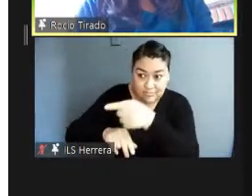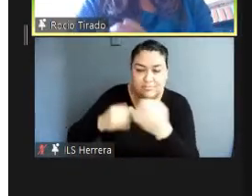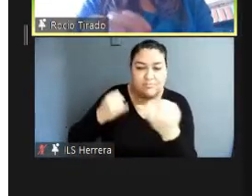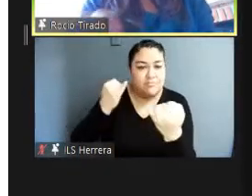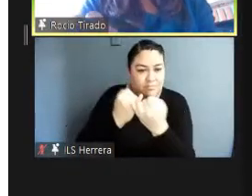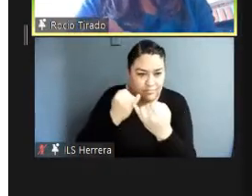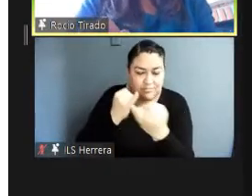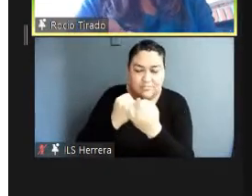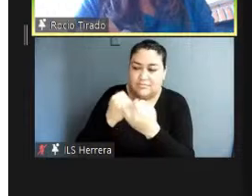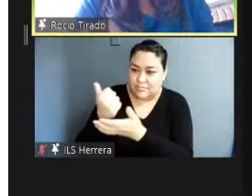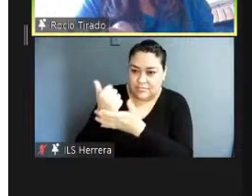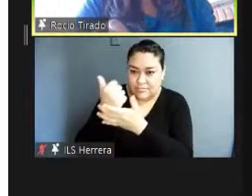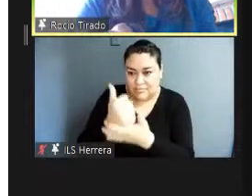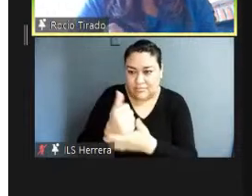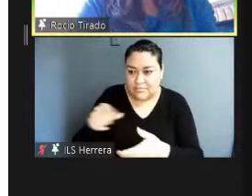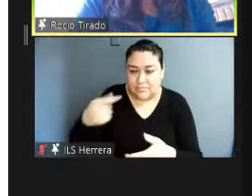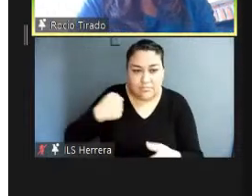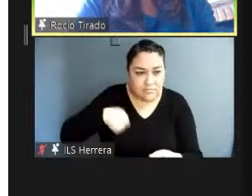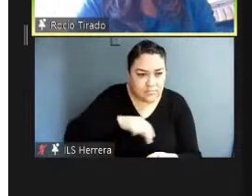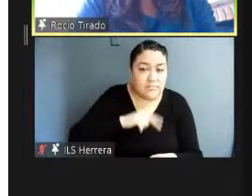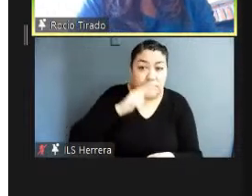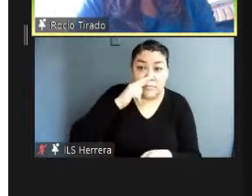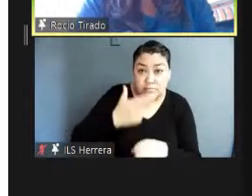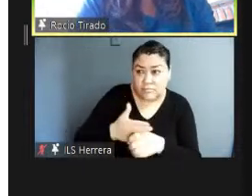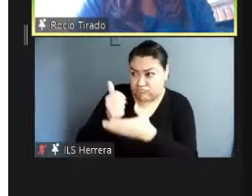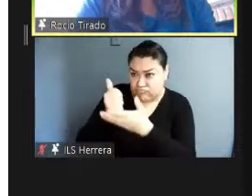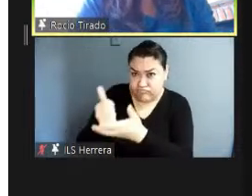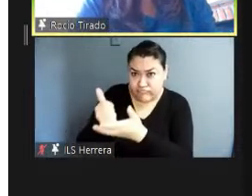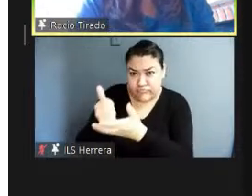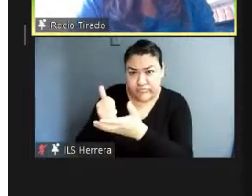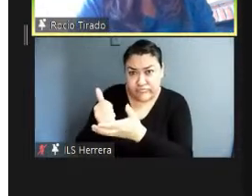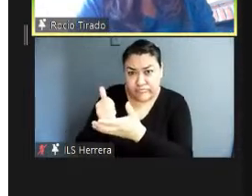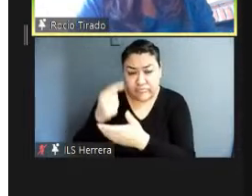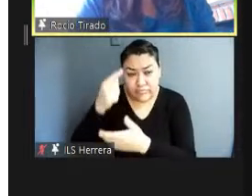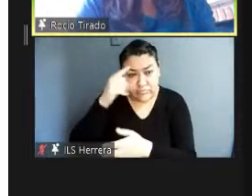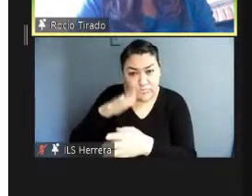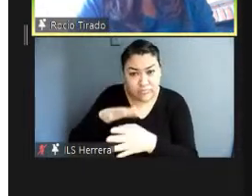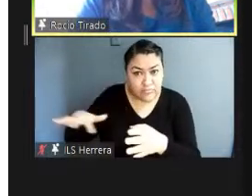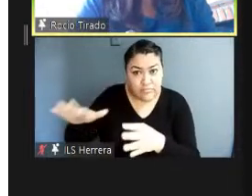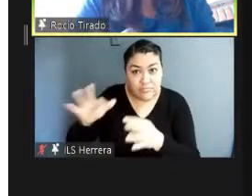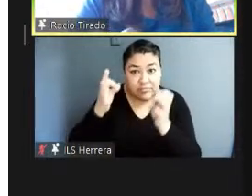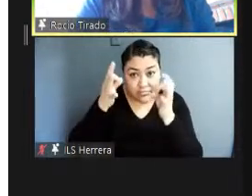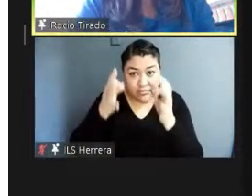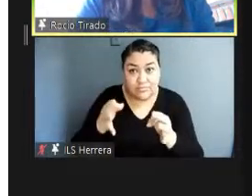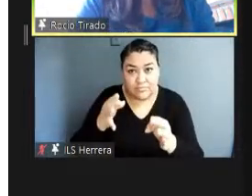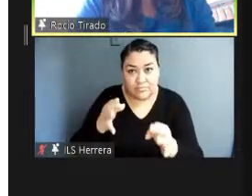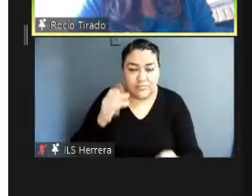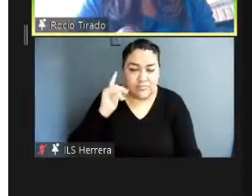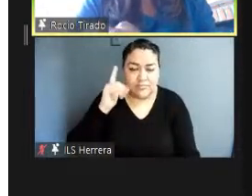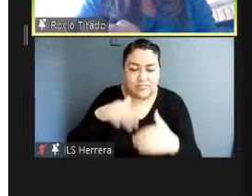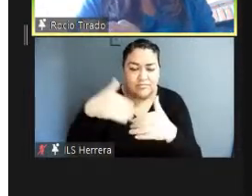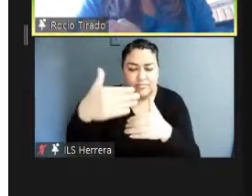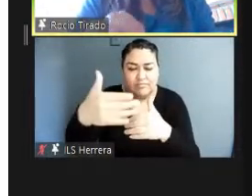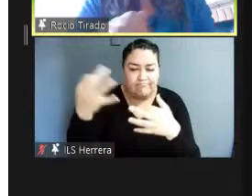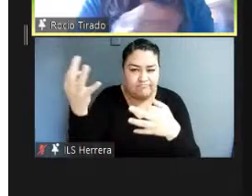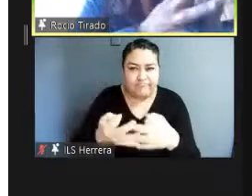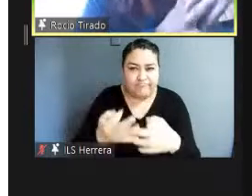area. This is going to be an important challenge that the school will have to face properly.